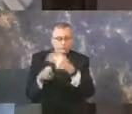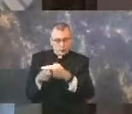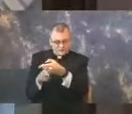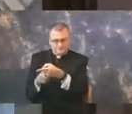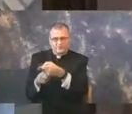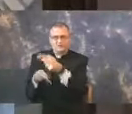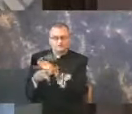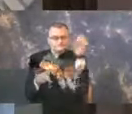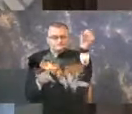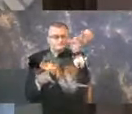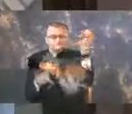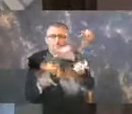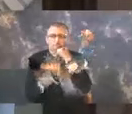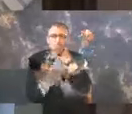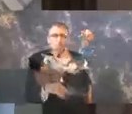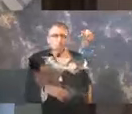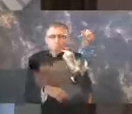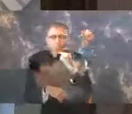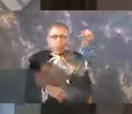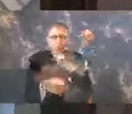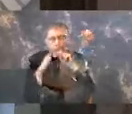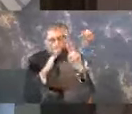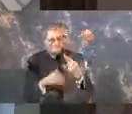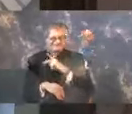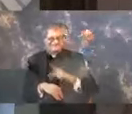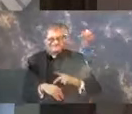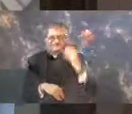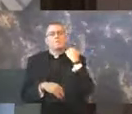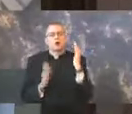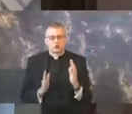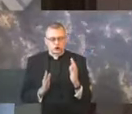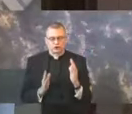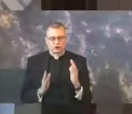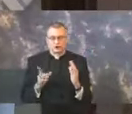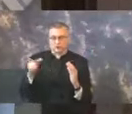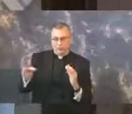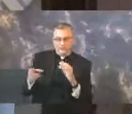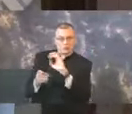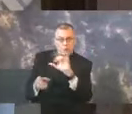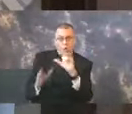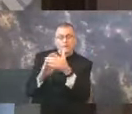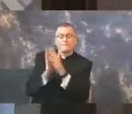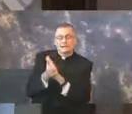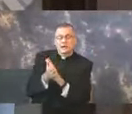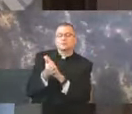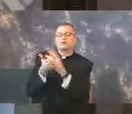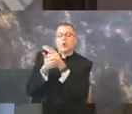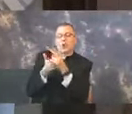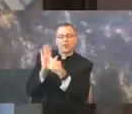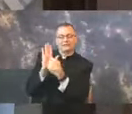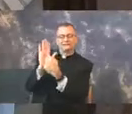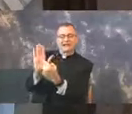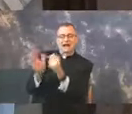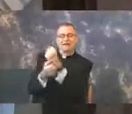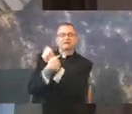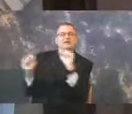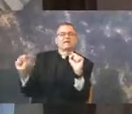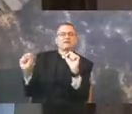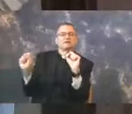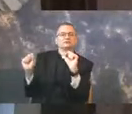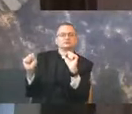May you confirm the chrism you have created as a sacred sign of perfect salvation and life for those